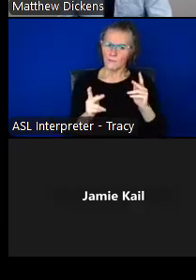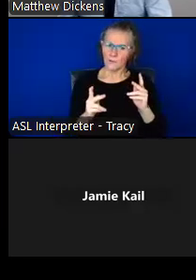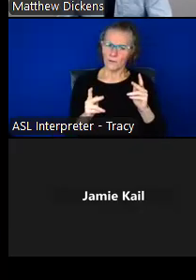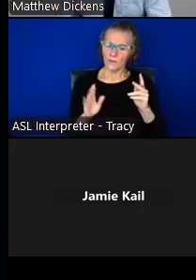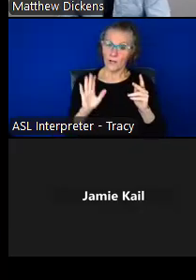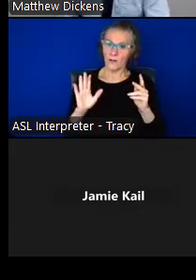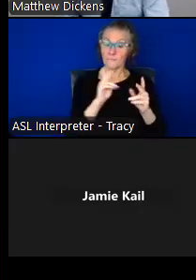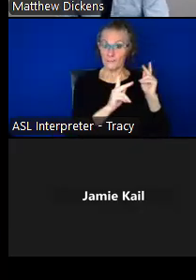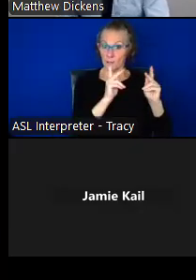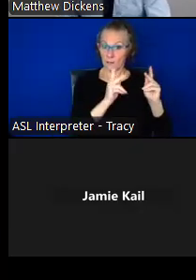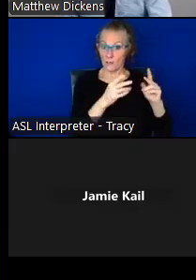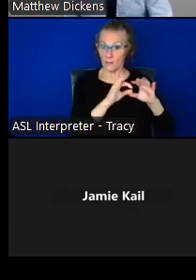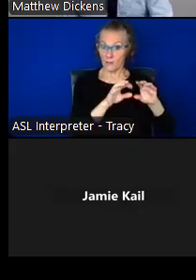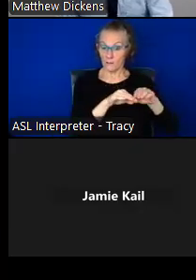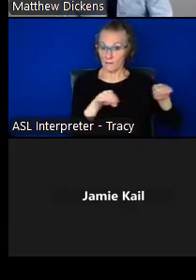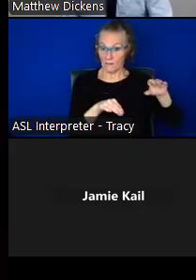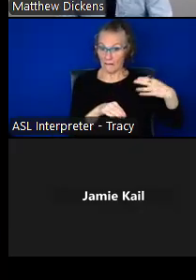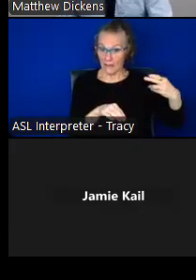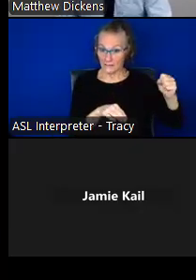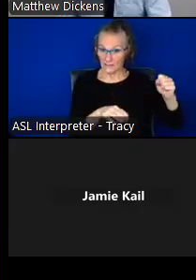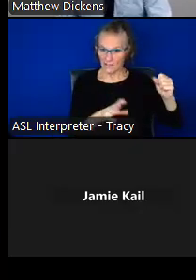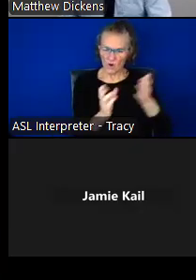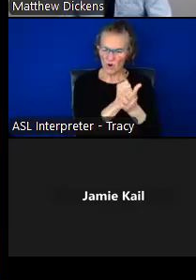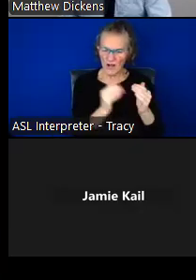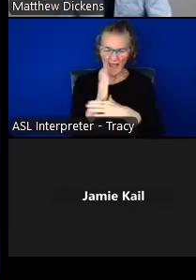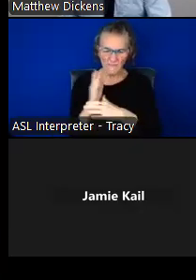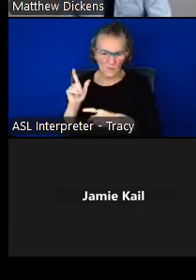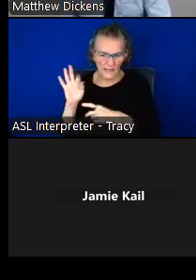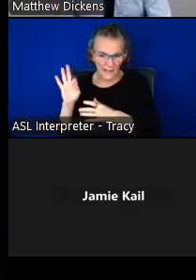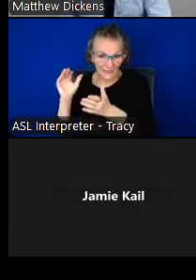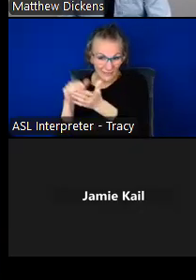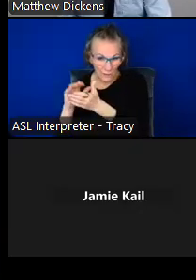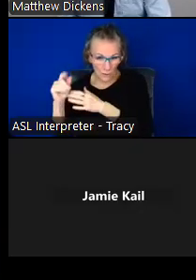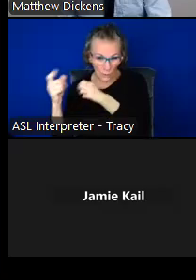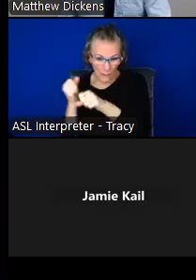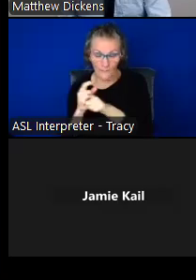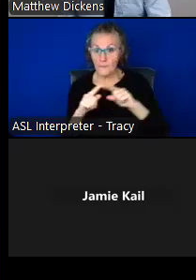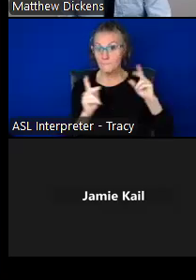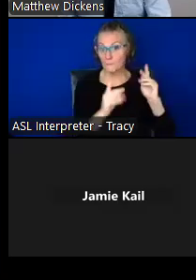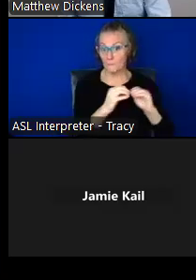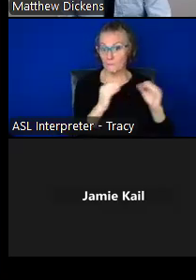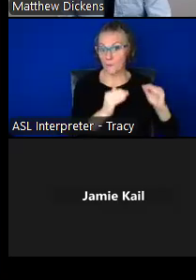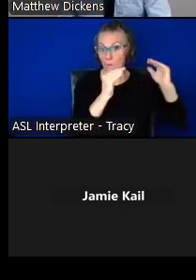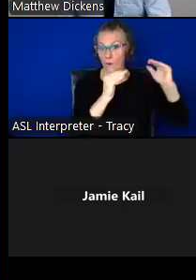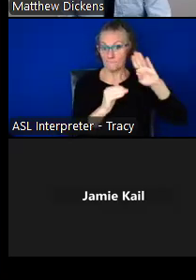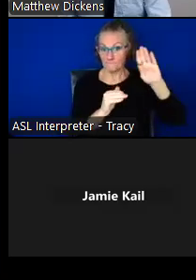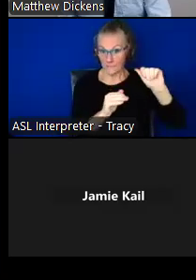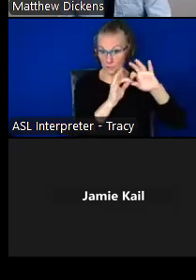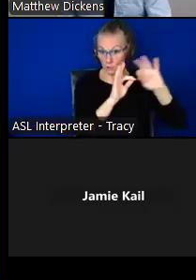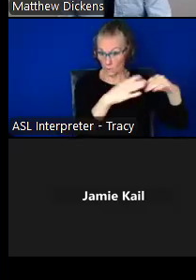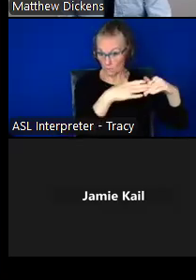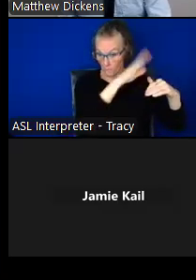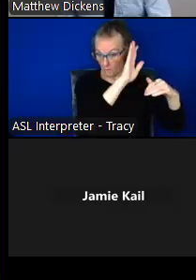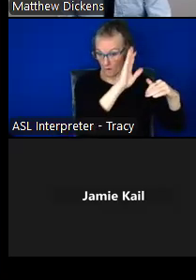individuals with the high school degree earn on average about 29,000, but those who actually furthered their education and got a bachelor's degree or